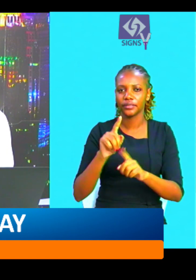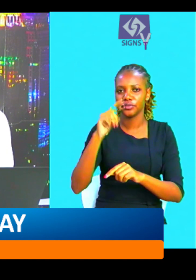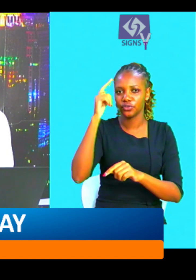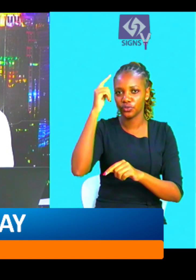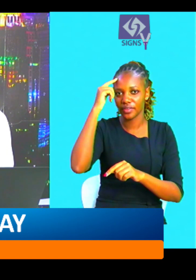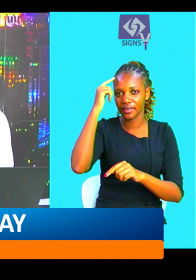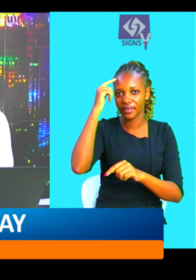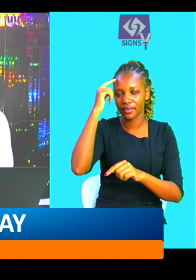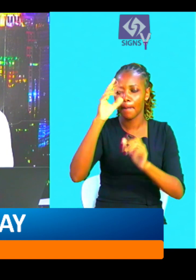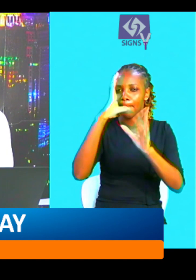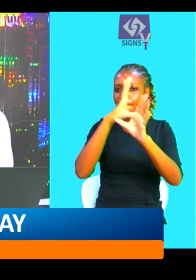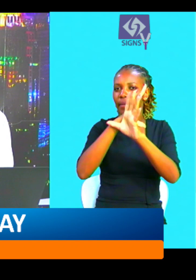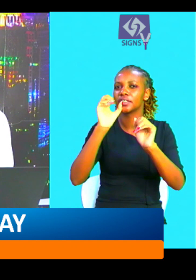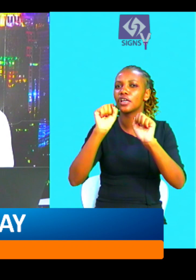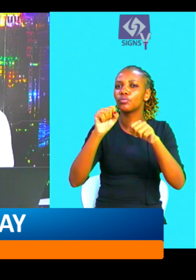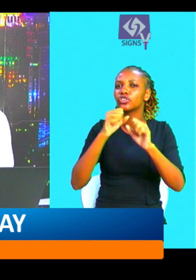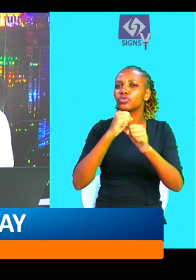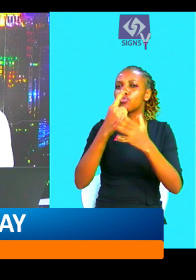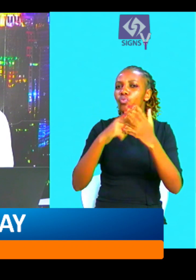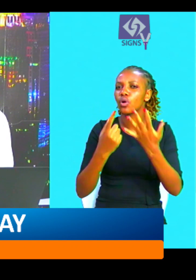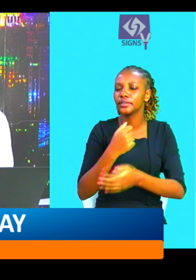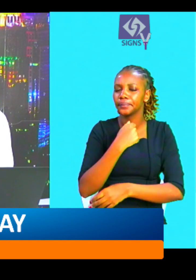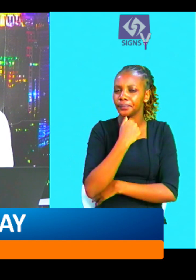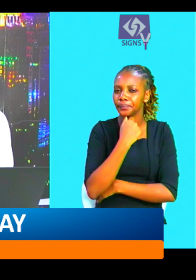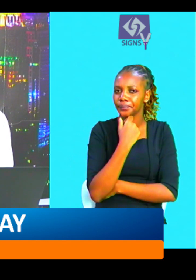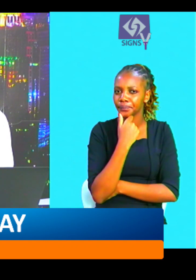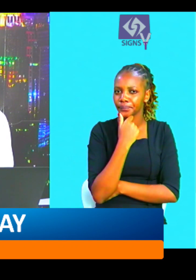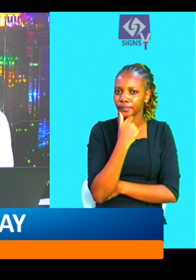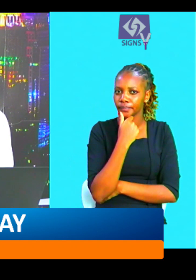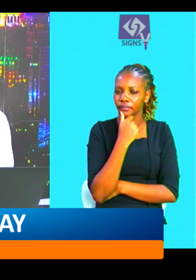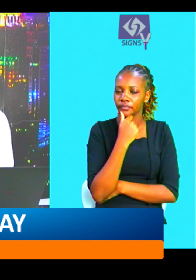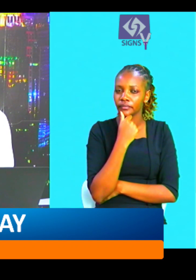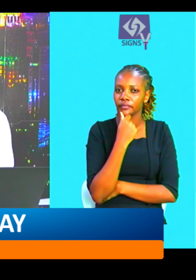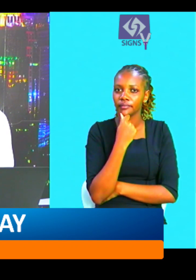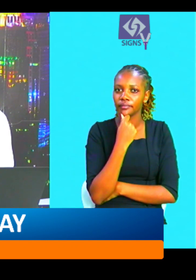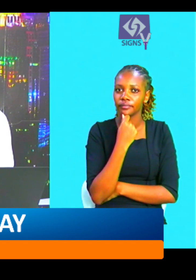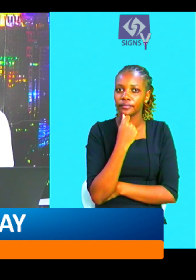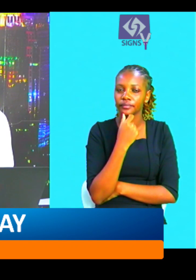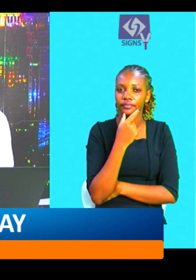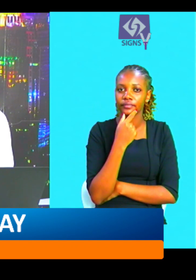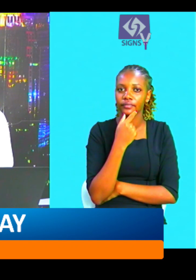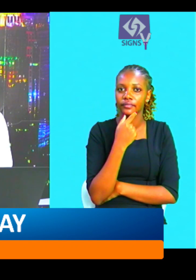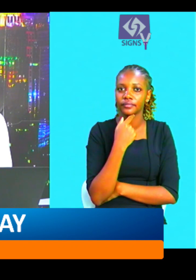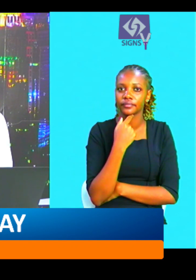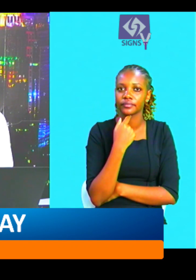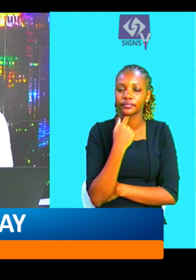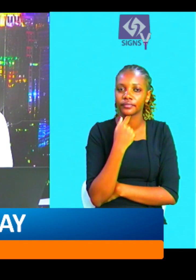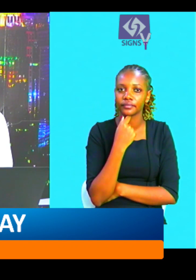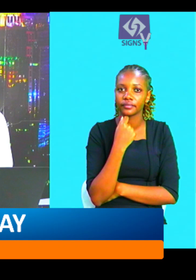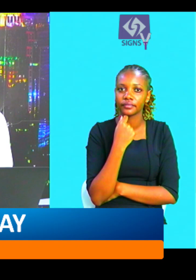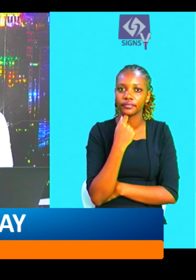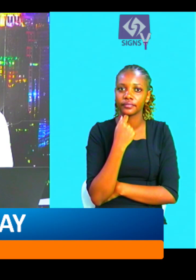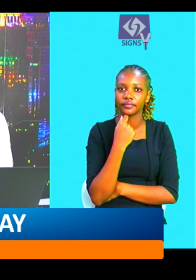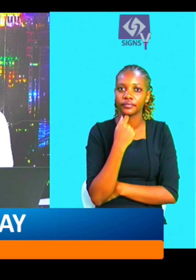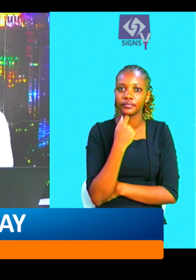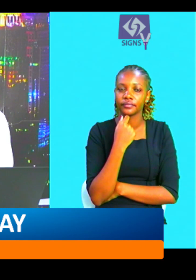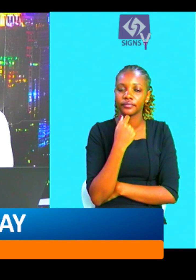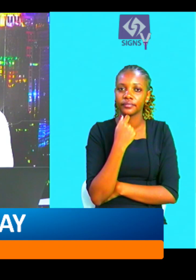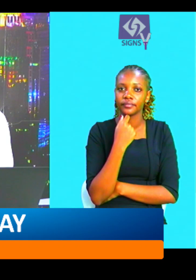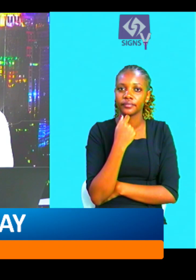tenure. The guy was tired. Hakuwa na masaa hii kufanya maandamano na hii kazi